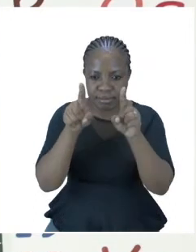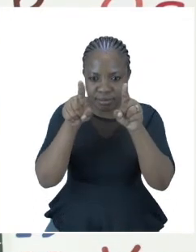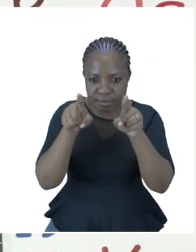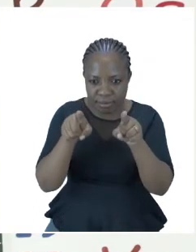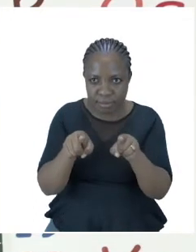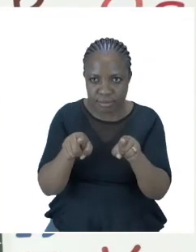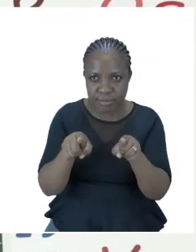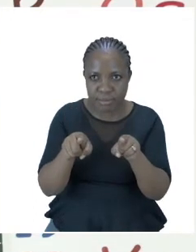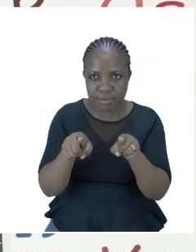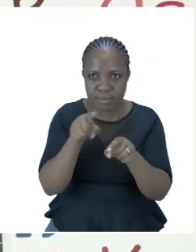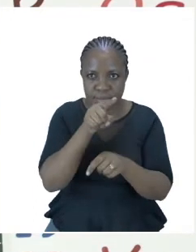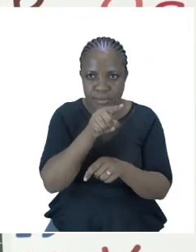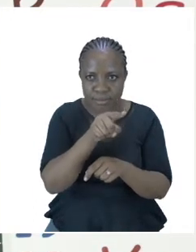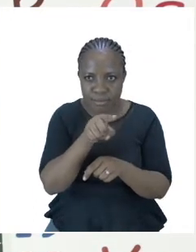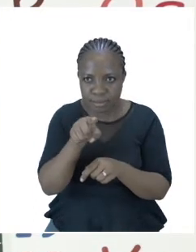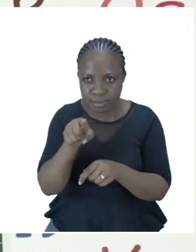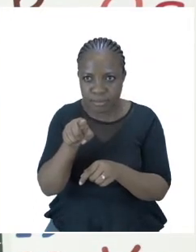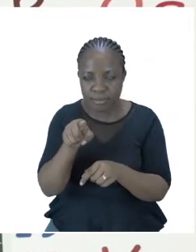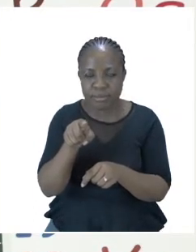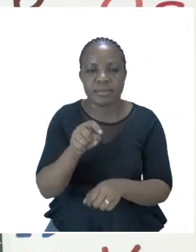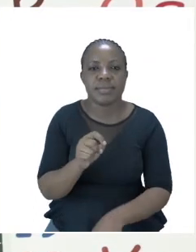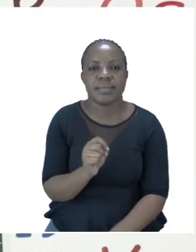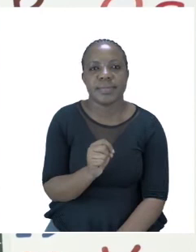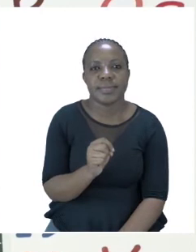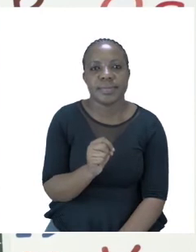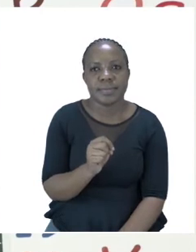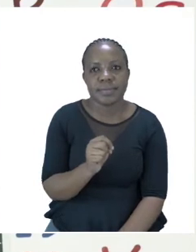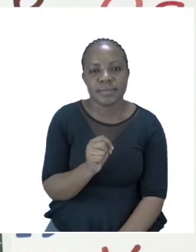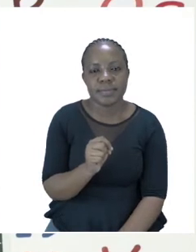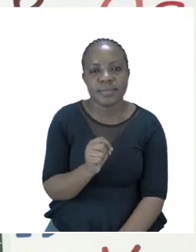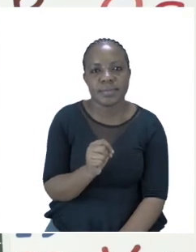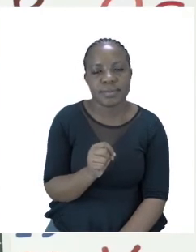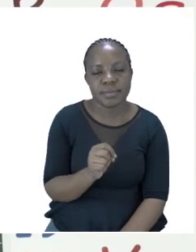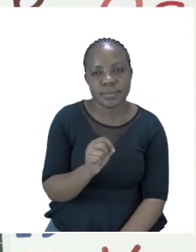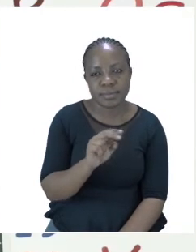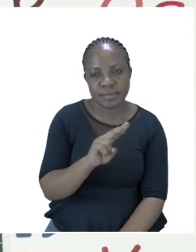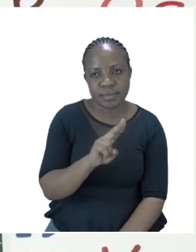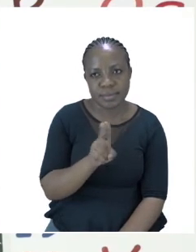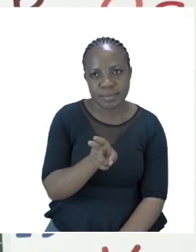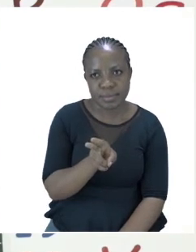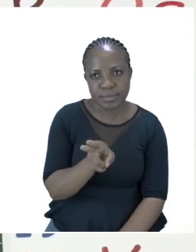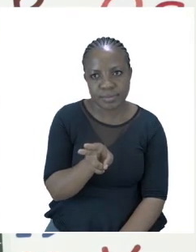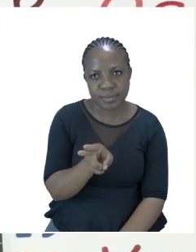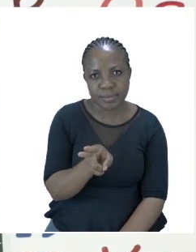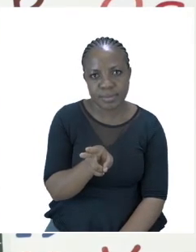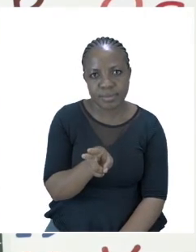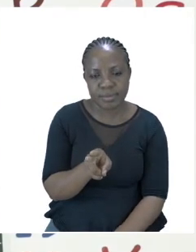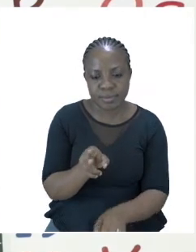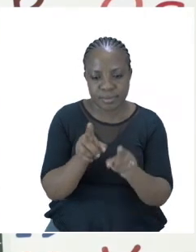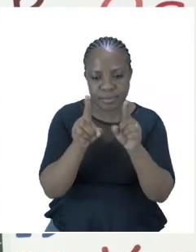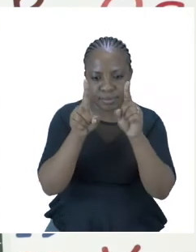body across. There he is. So the letter H likes to put both of his